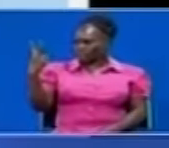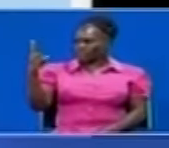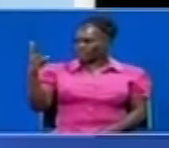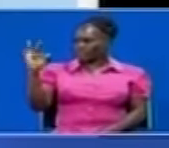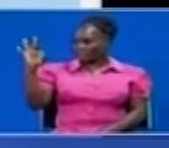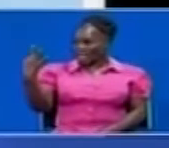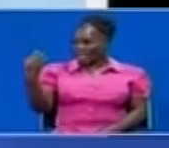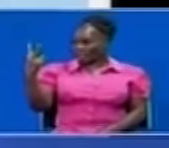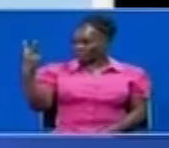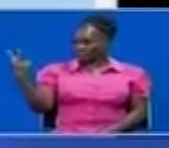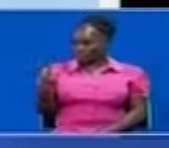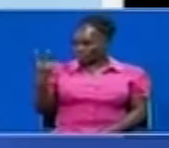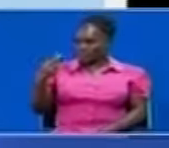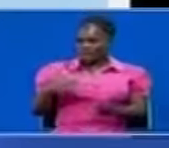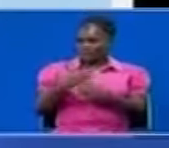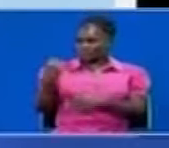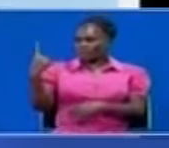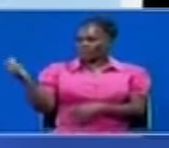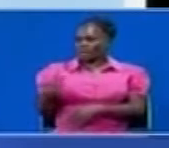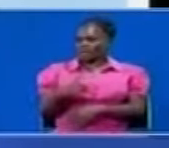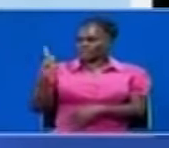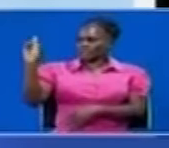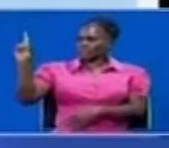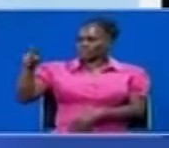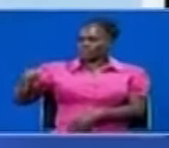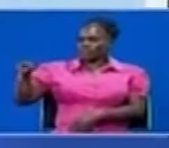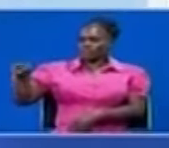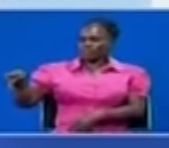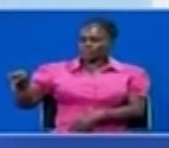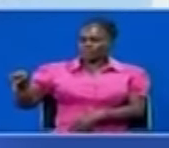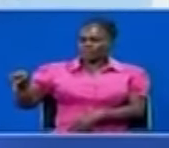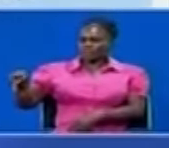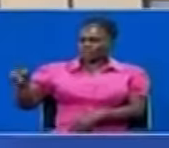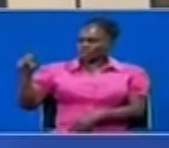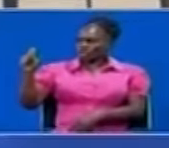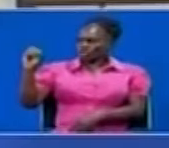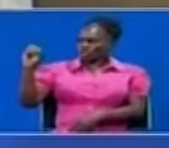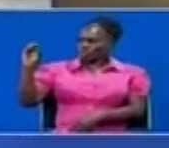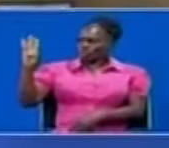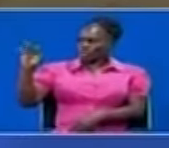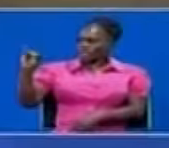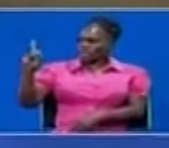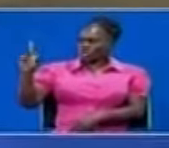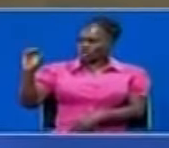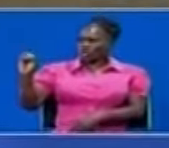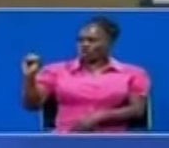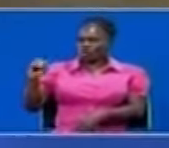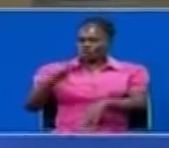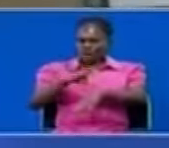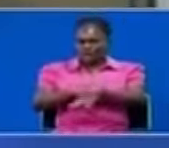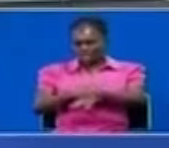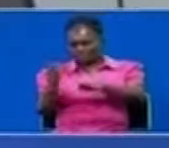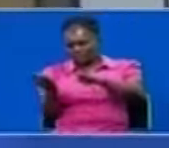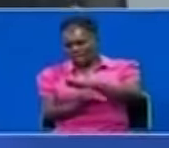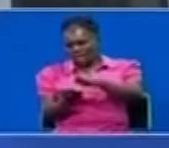comes exactly 1 month after the Director of Public Prosecution, Keriako Tobiko, received files from the Ethics